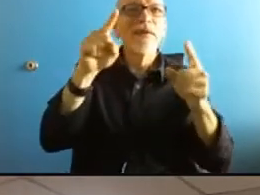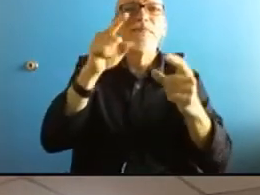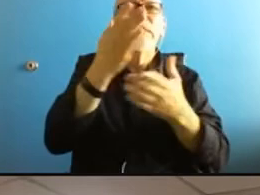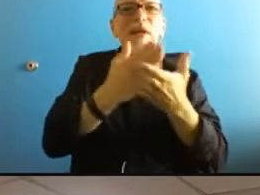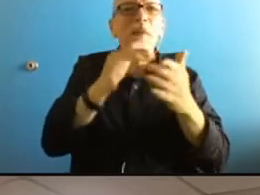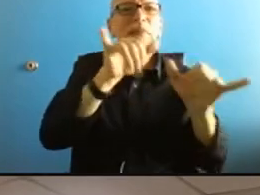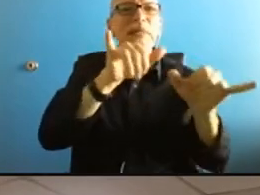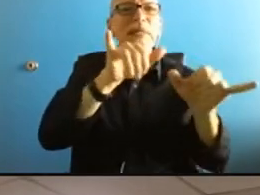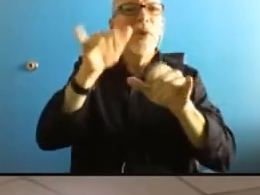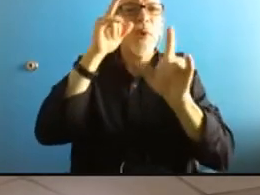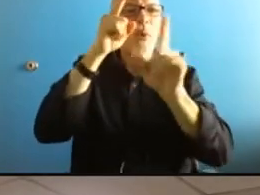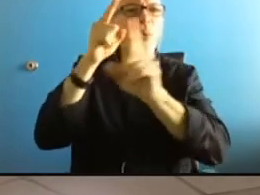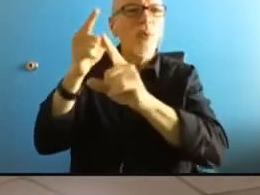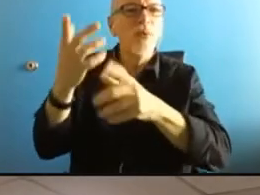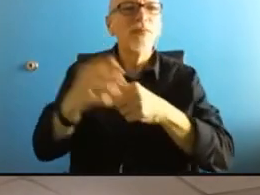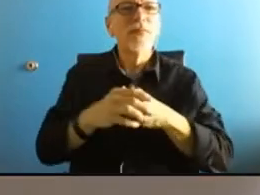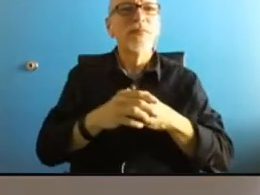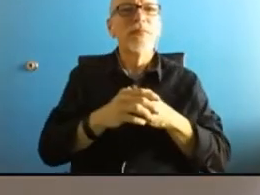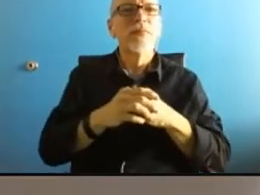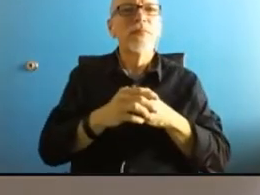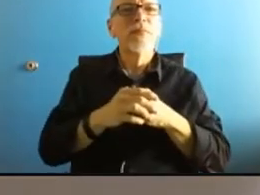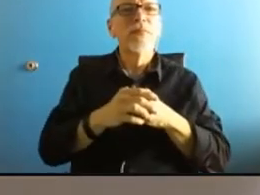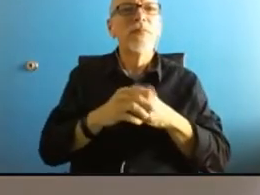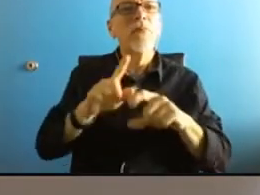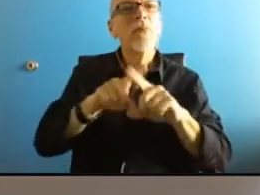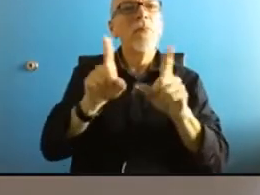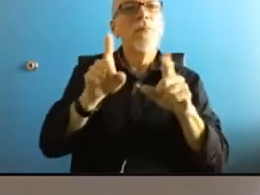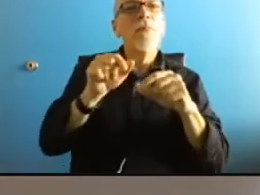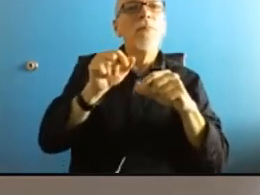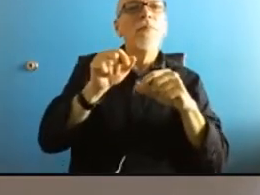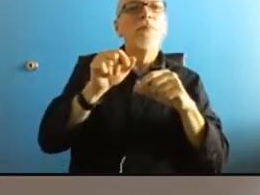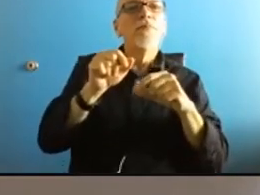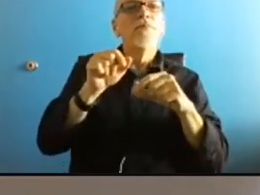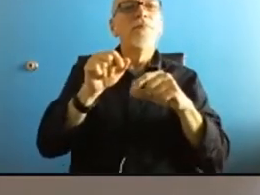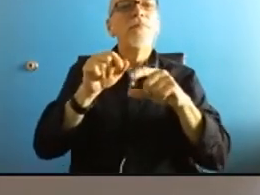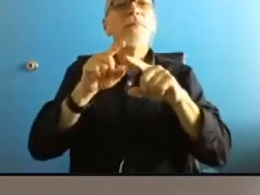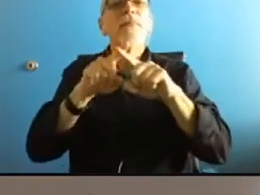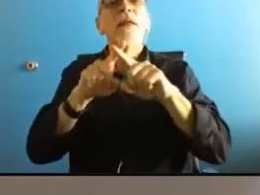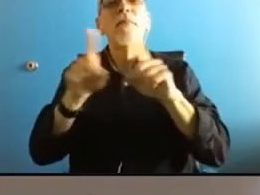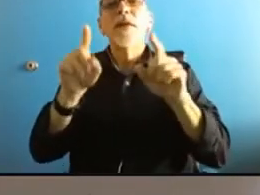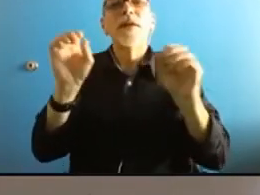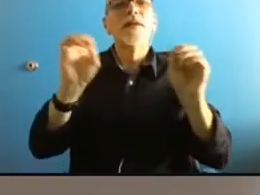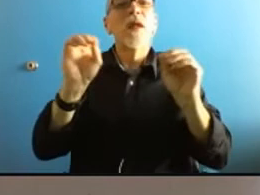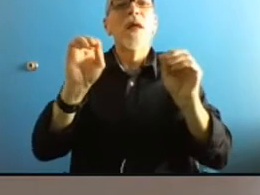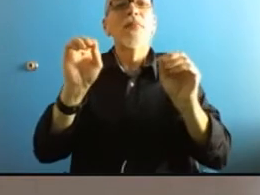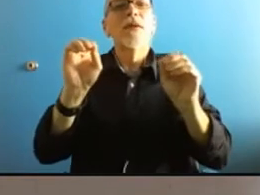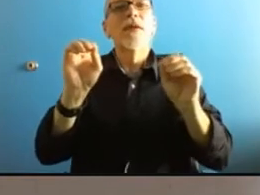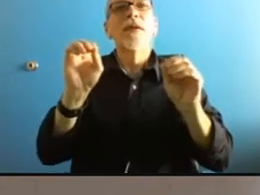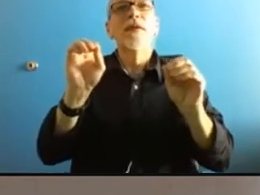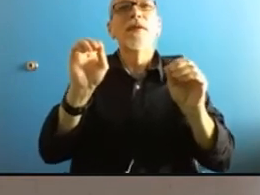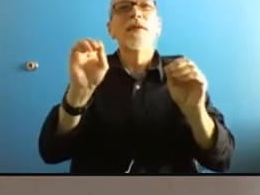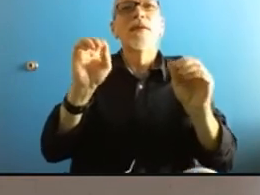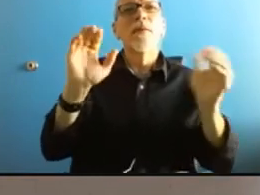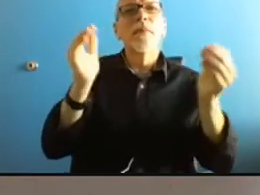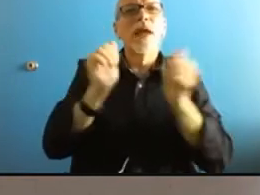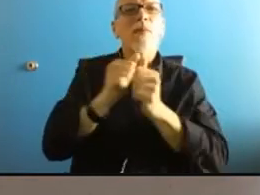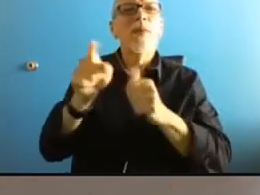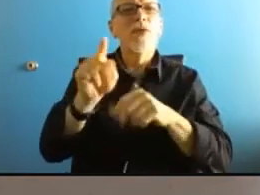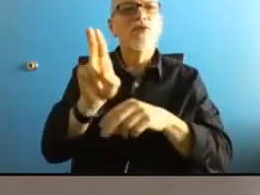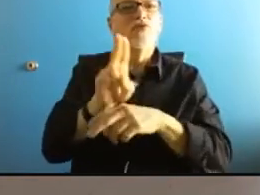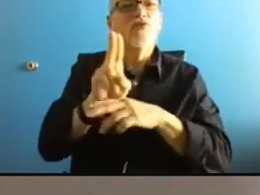goals. But nothing has compared to the user